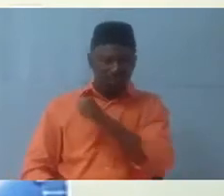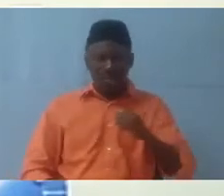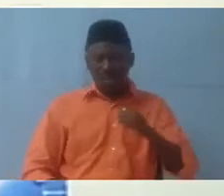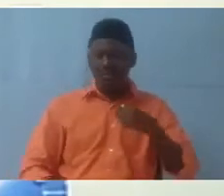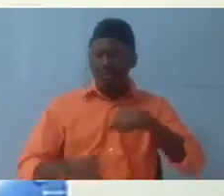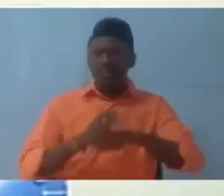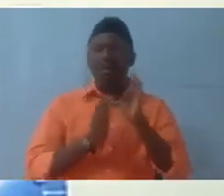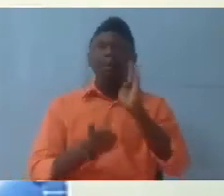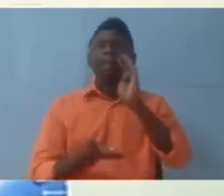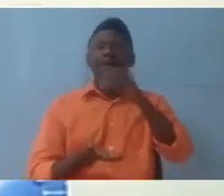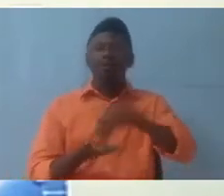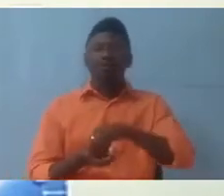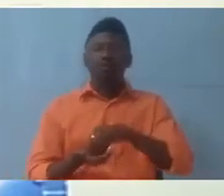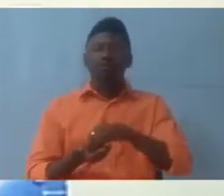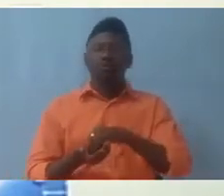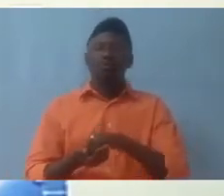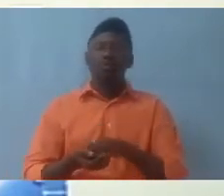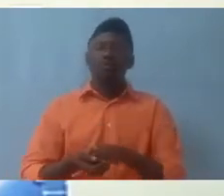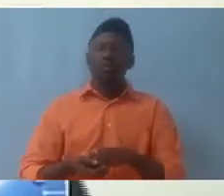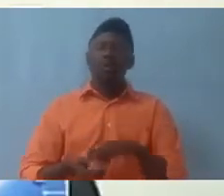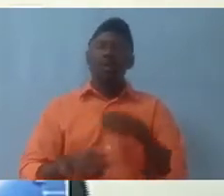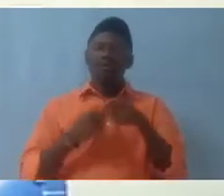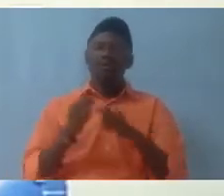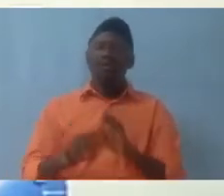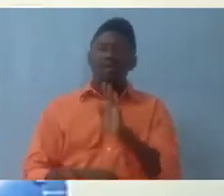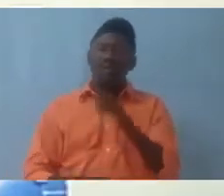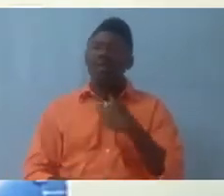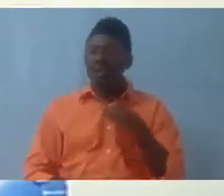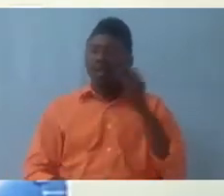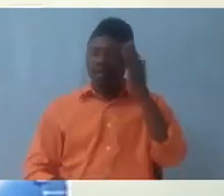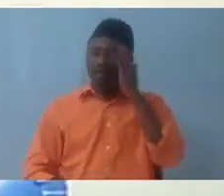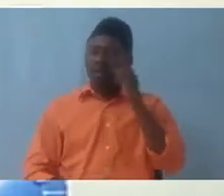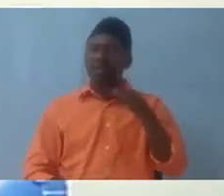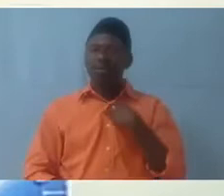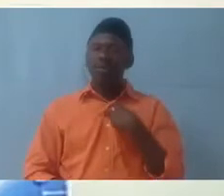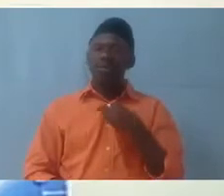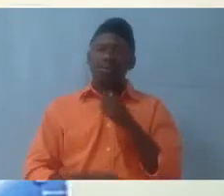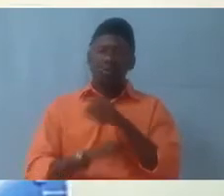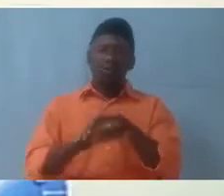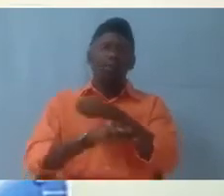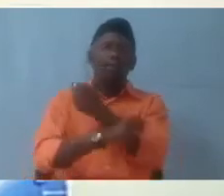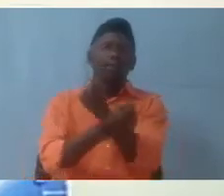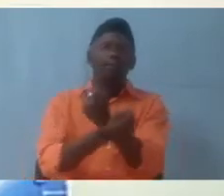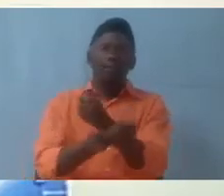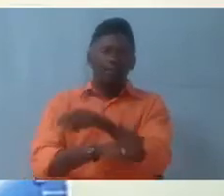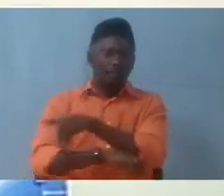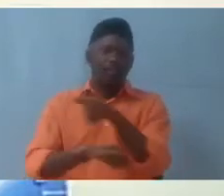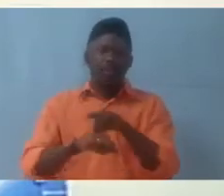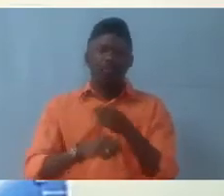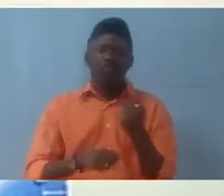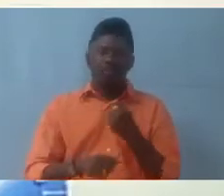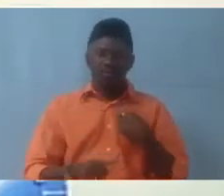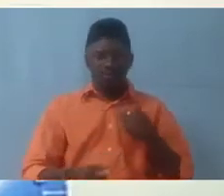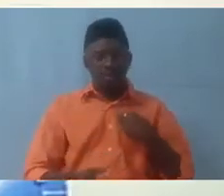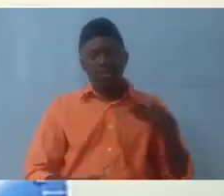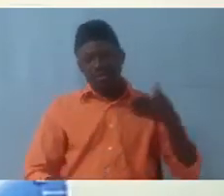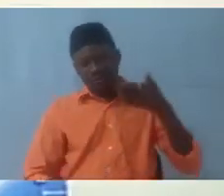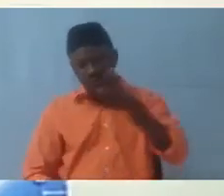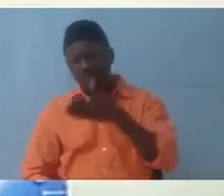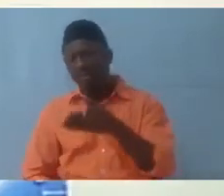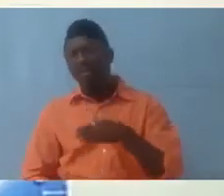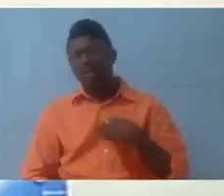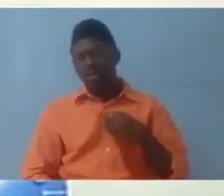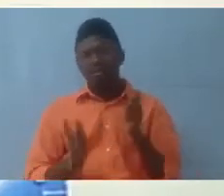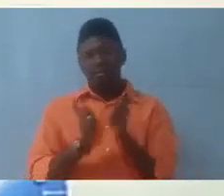Banjul. I got to know his place of detention because I personally visited him in detention. Kamona mu jegi fal lañ ko tegon ndax demona seti